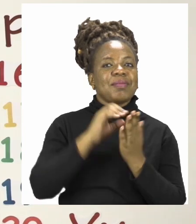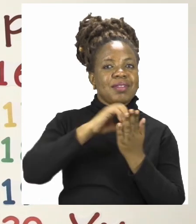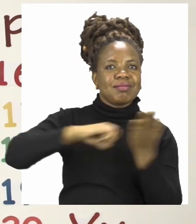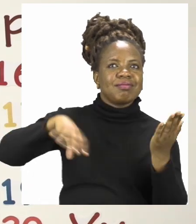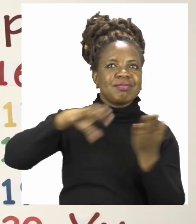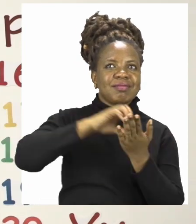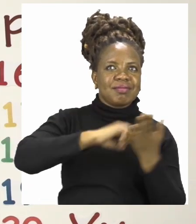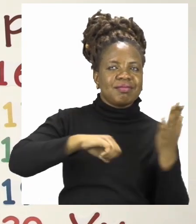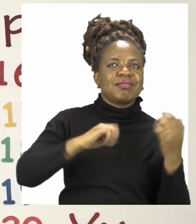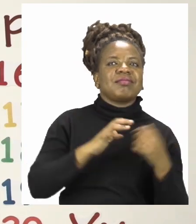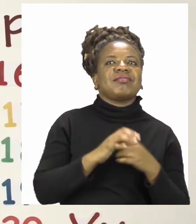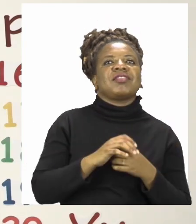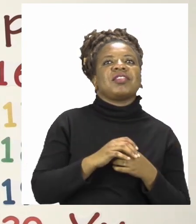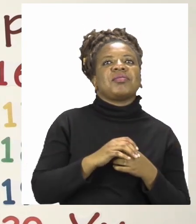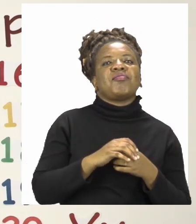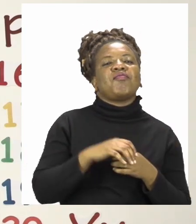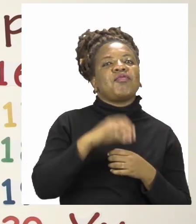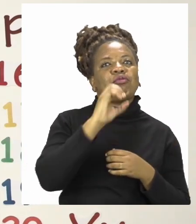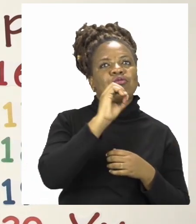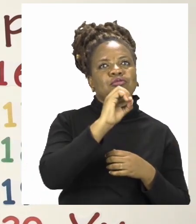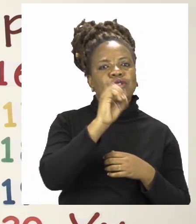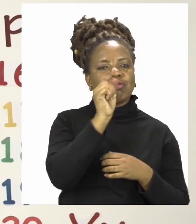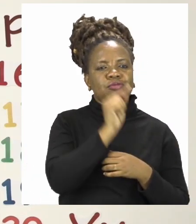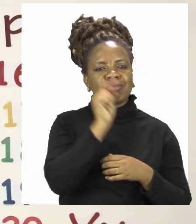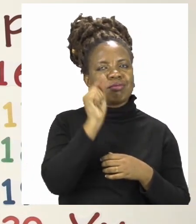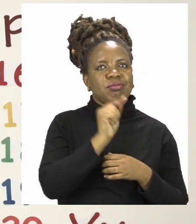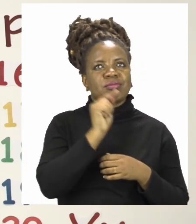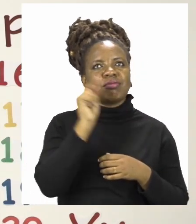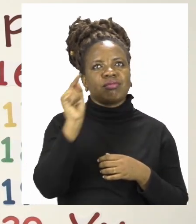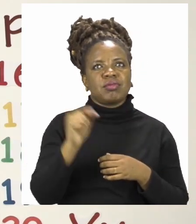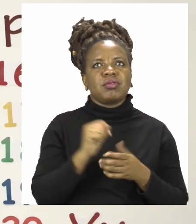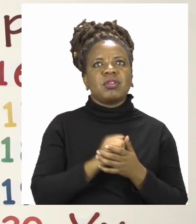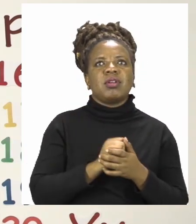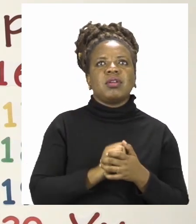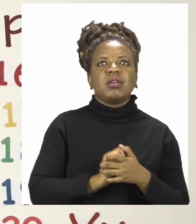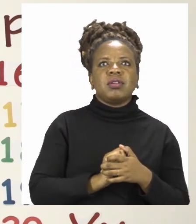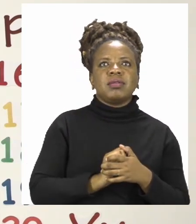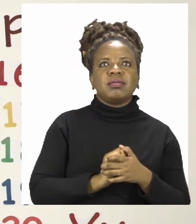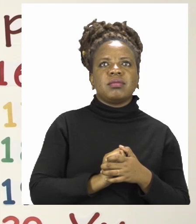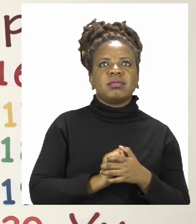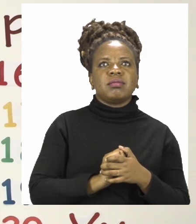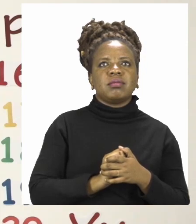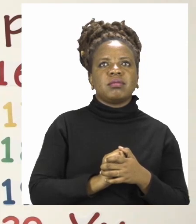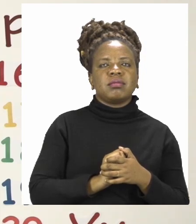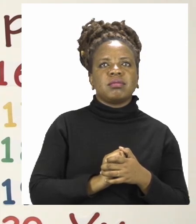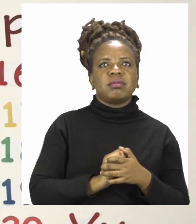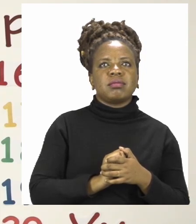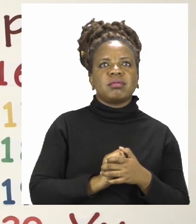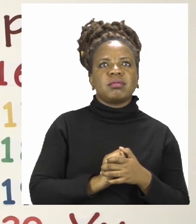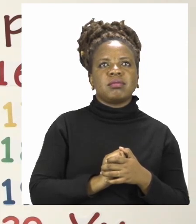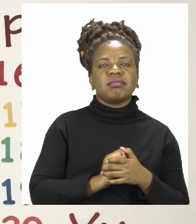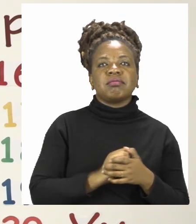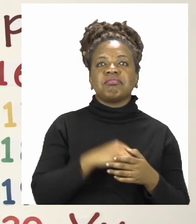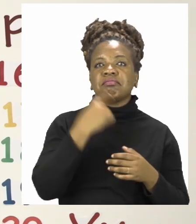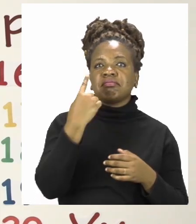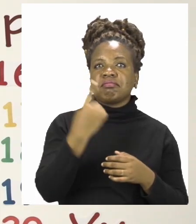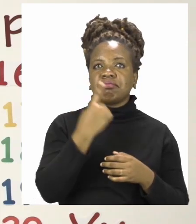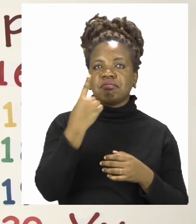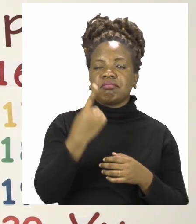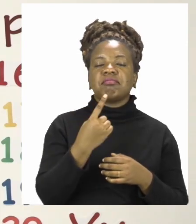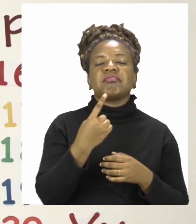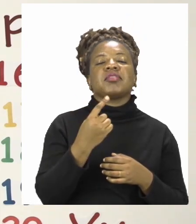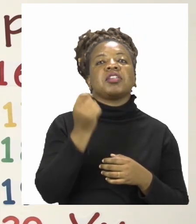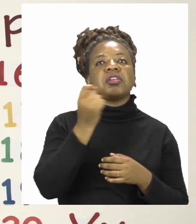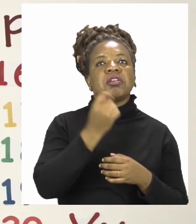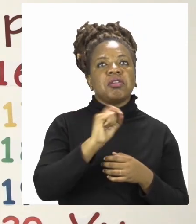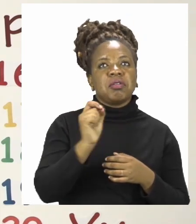and cross them out for all the numbers, and then only write the digits that don't have